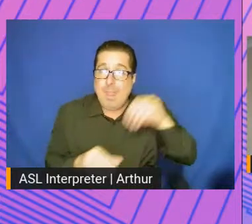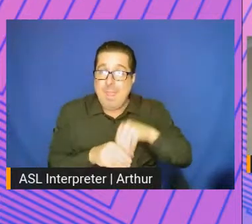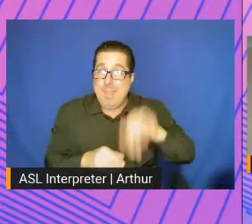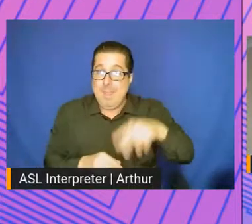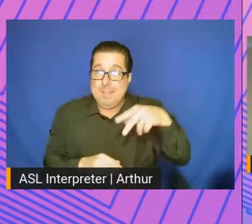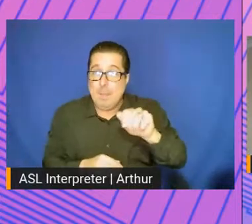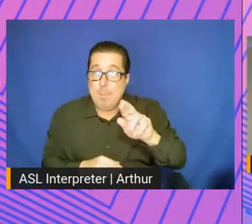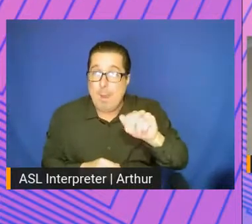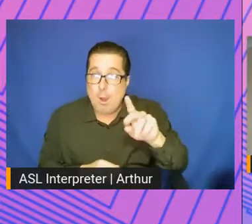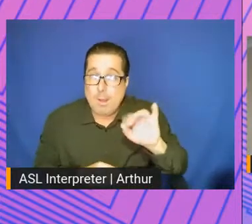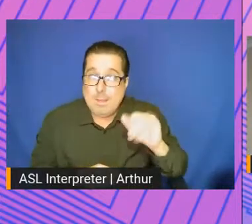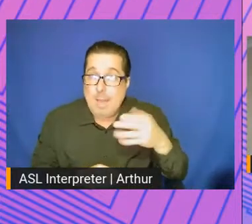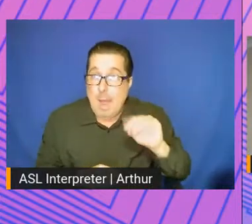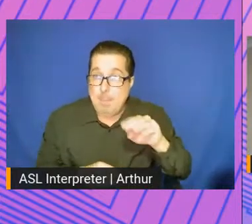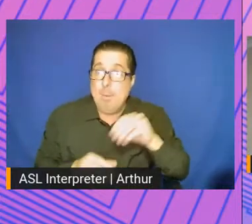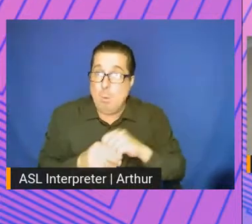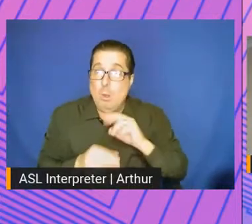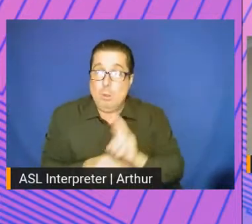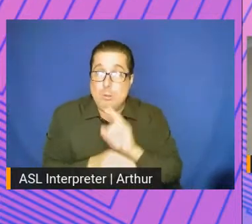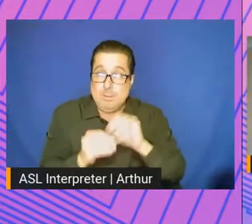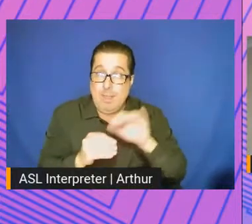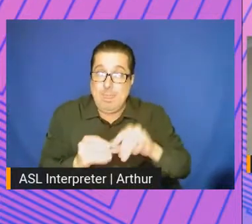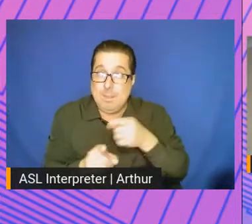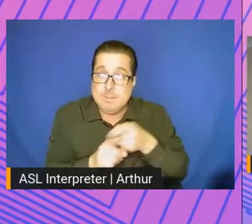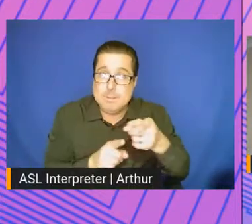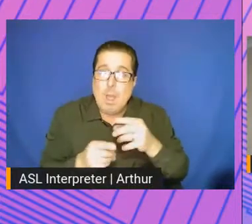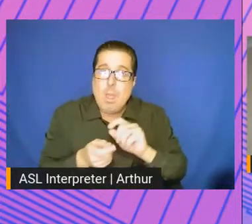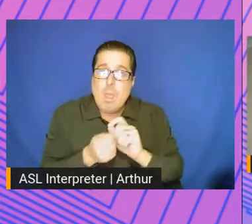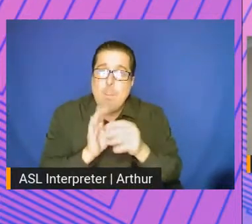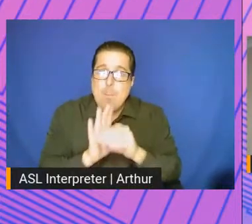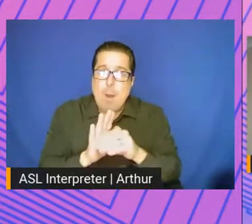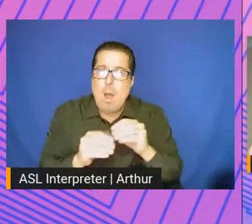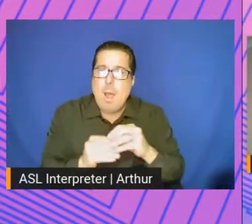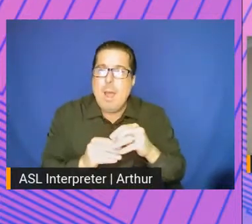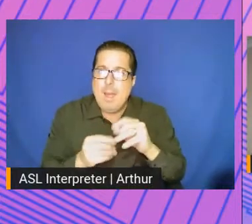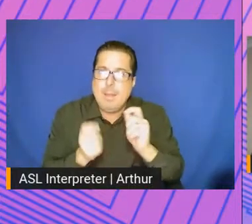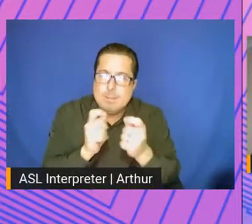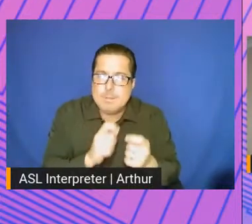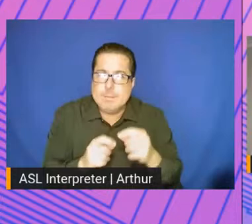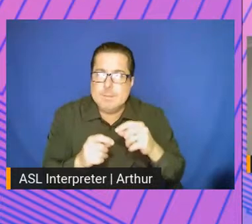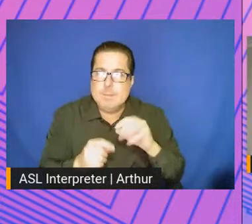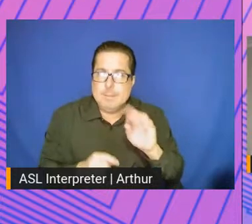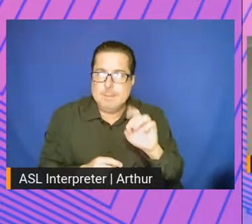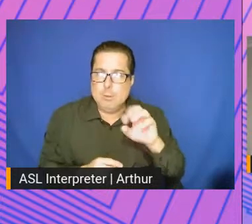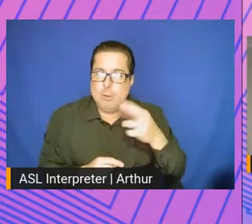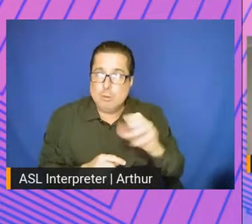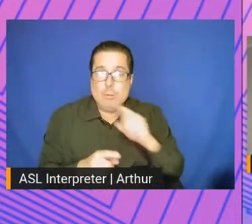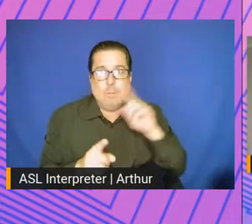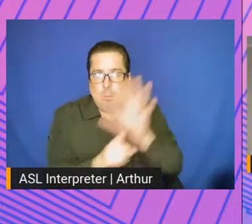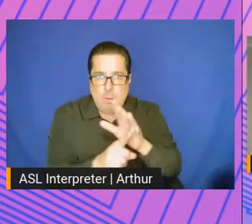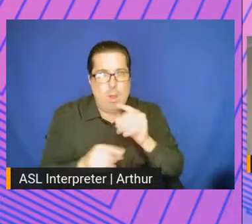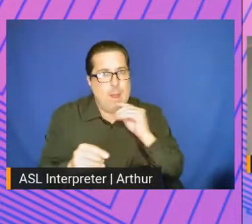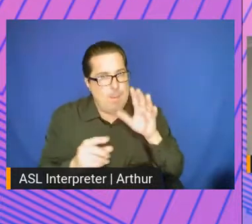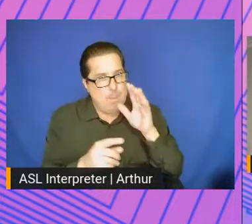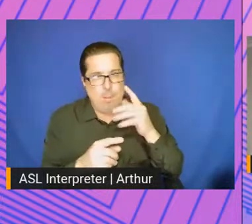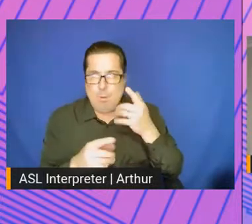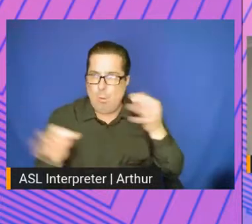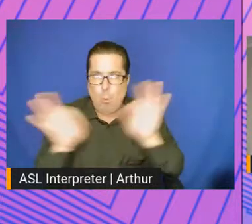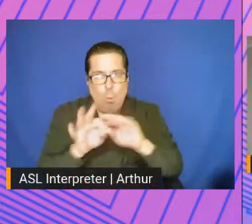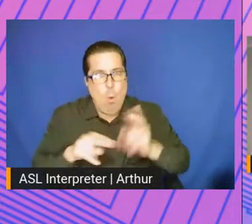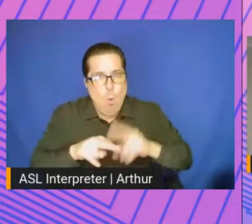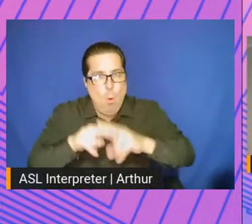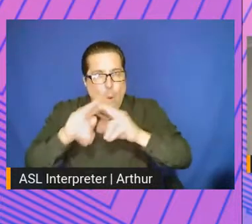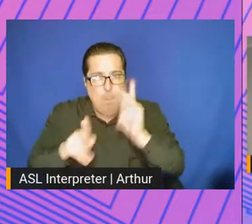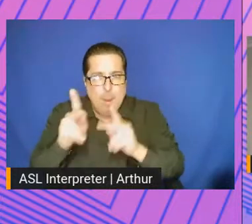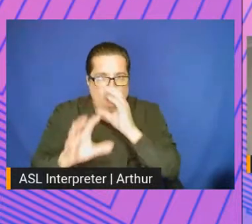is the model of shifting security left. And this is a very important principle, and it's increasing in popularity, which is great. And